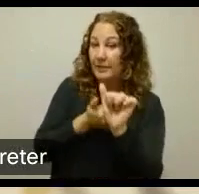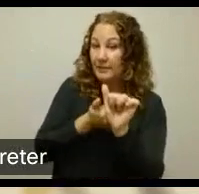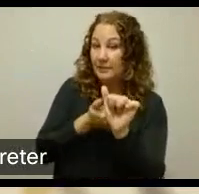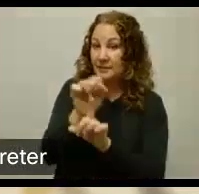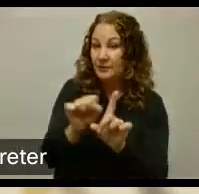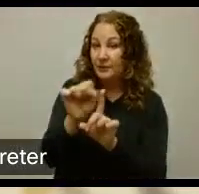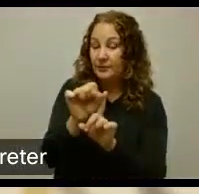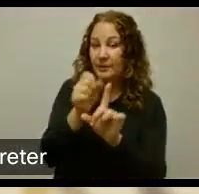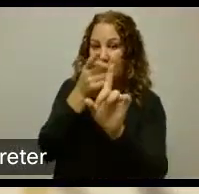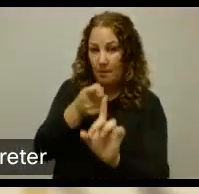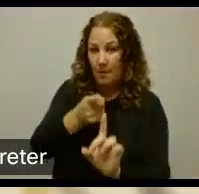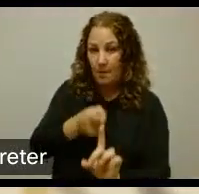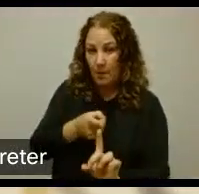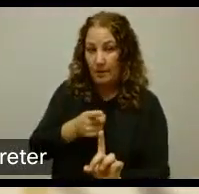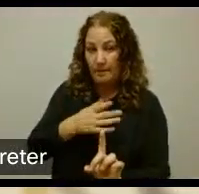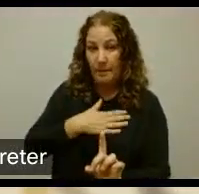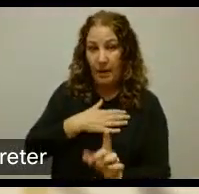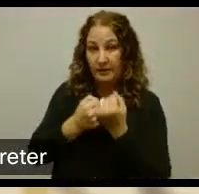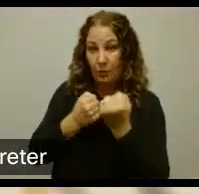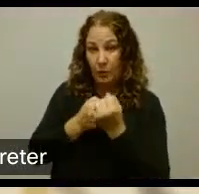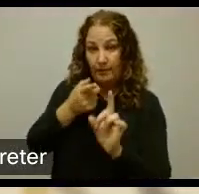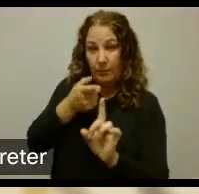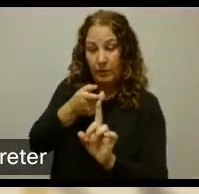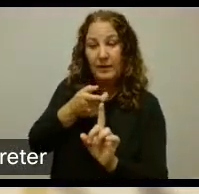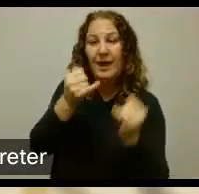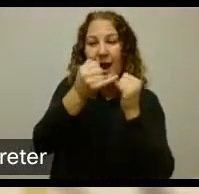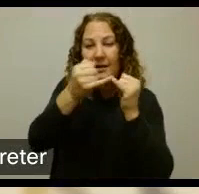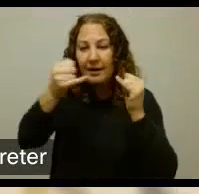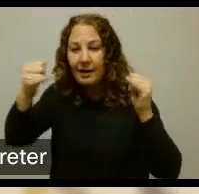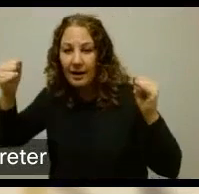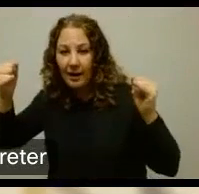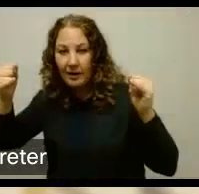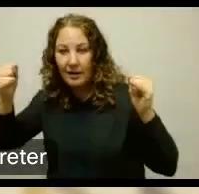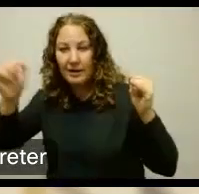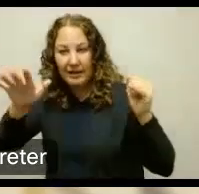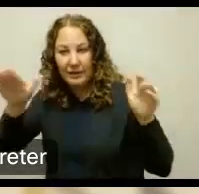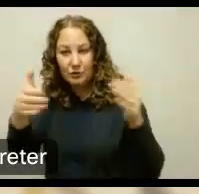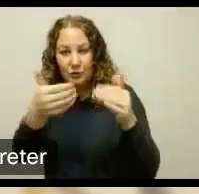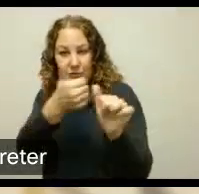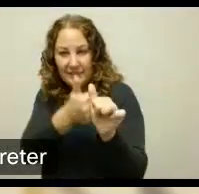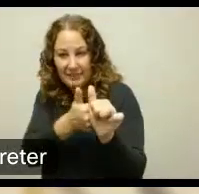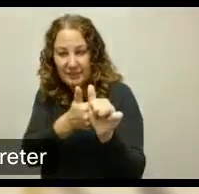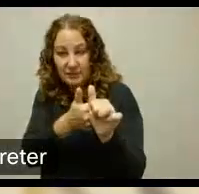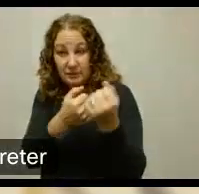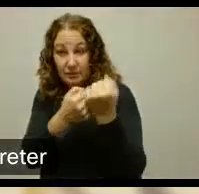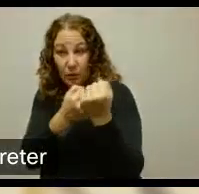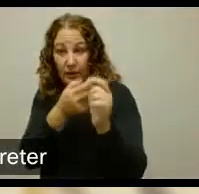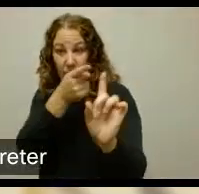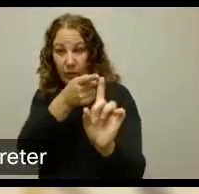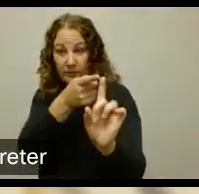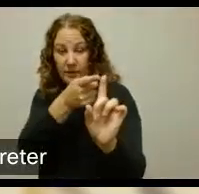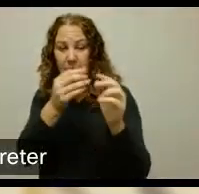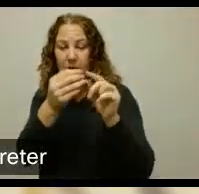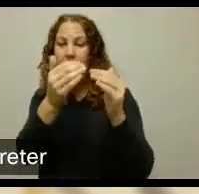cases, my supporting points, the underlined text introduces each supporting point, and the text